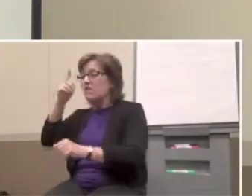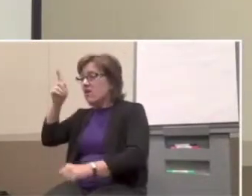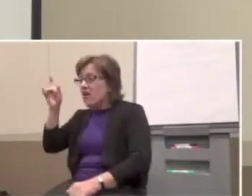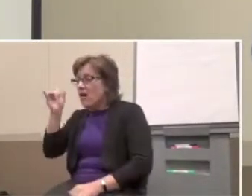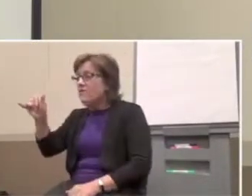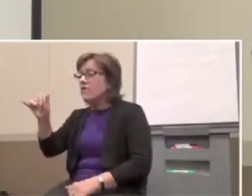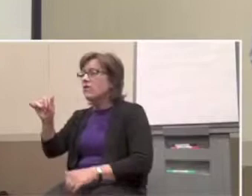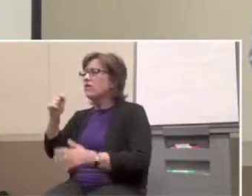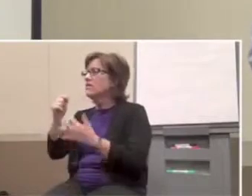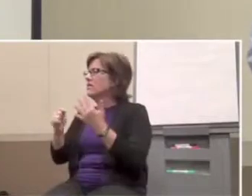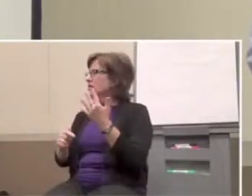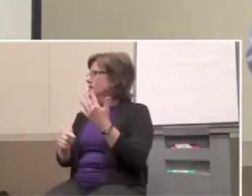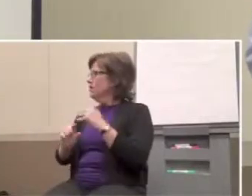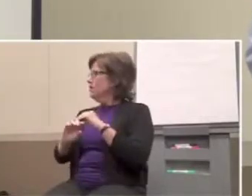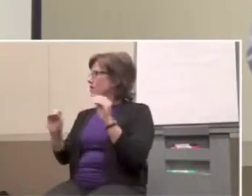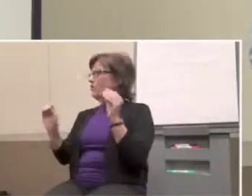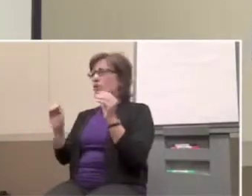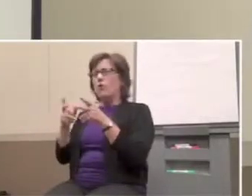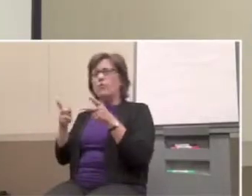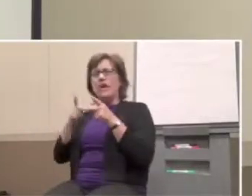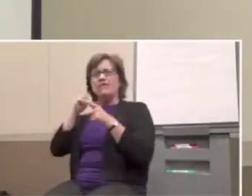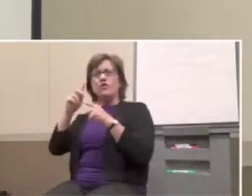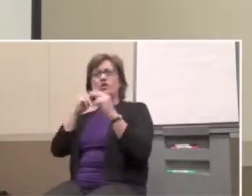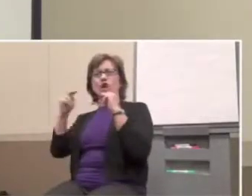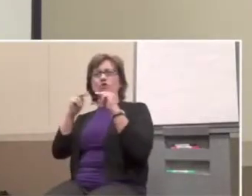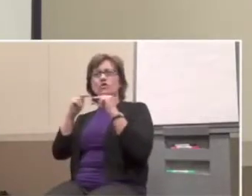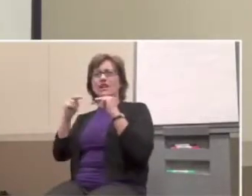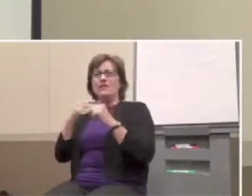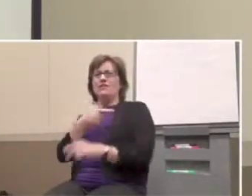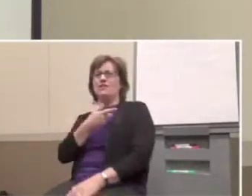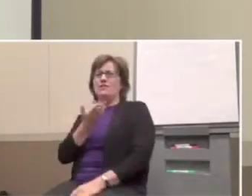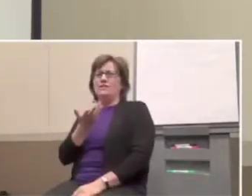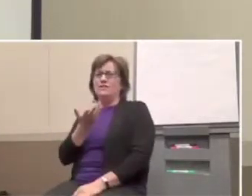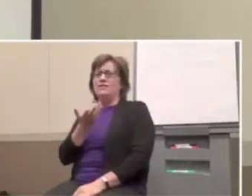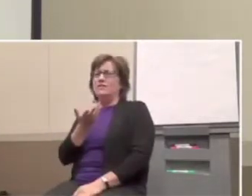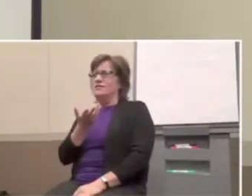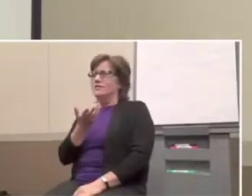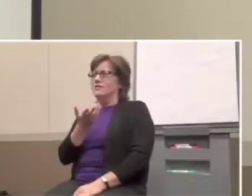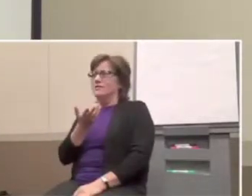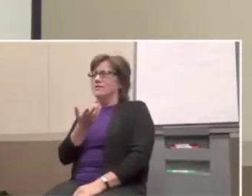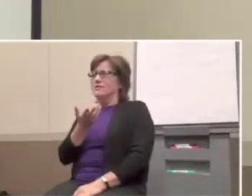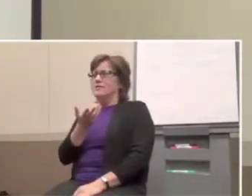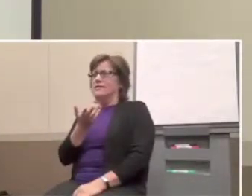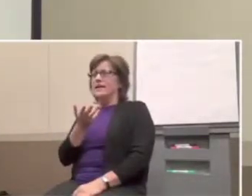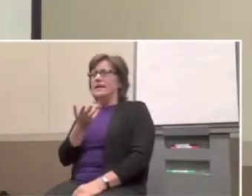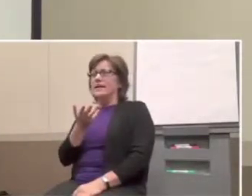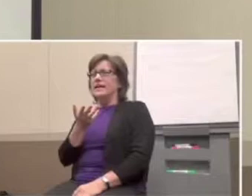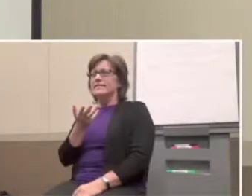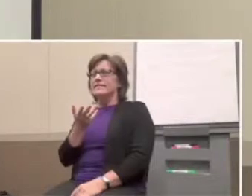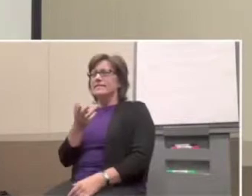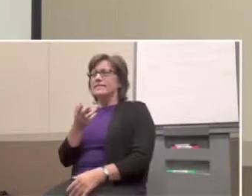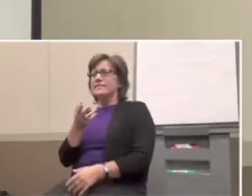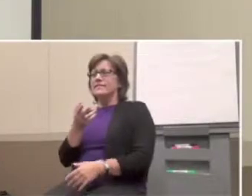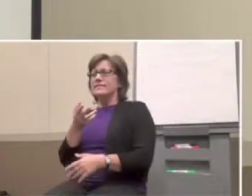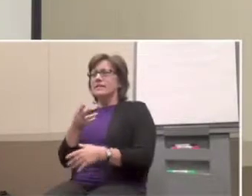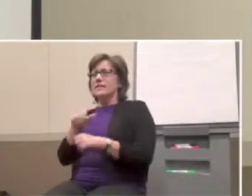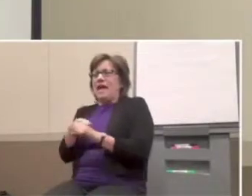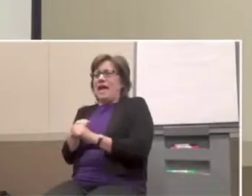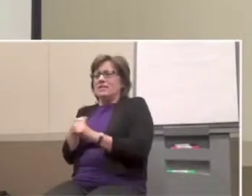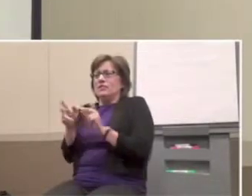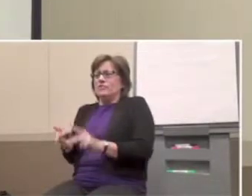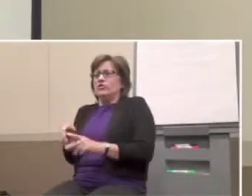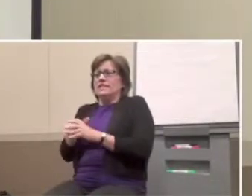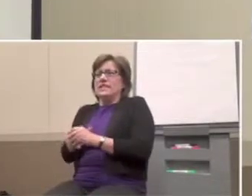words leave no room for negotiation. And so they take a person and they lock them into a behavior or